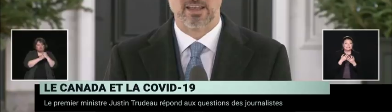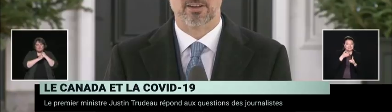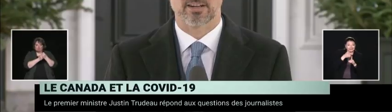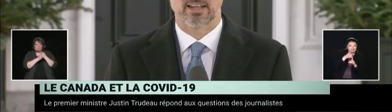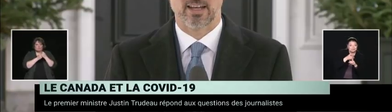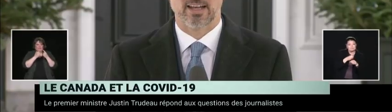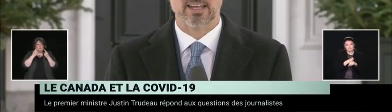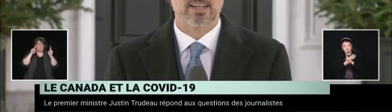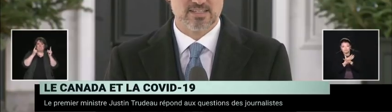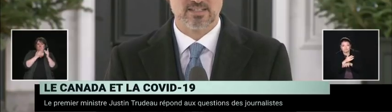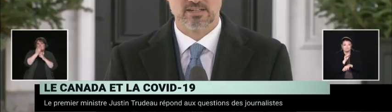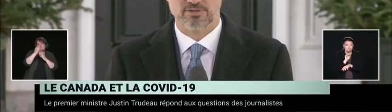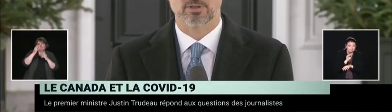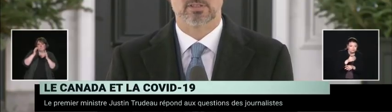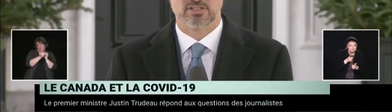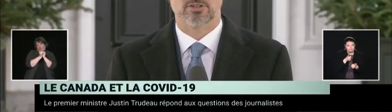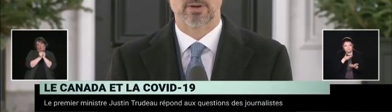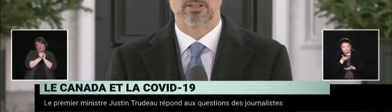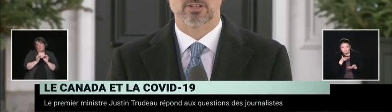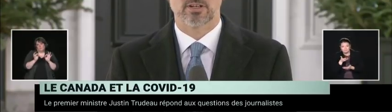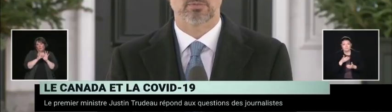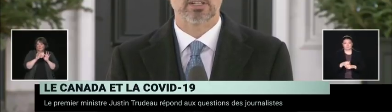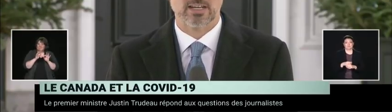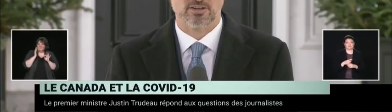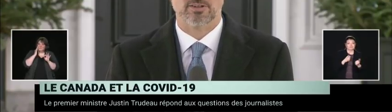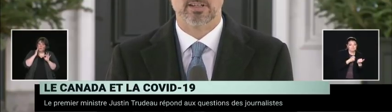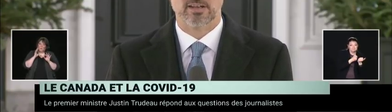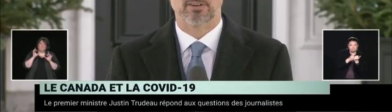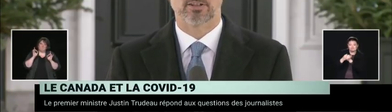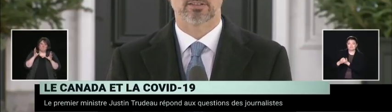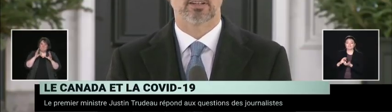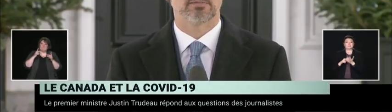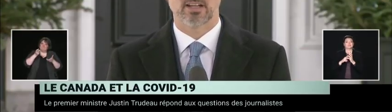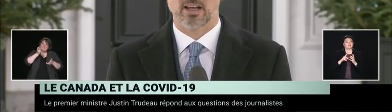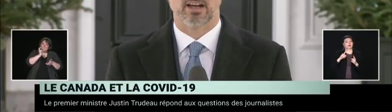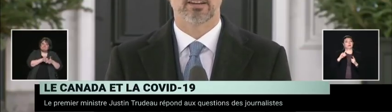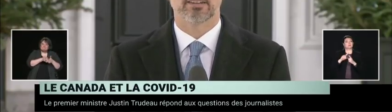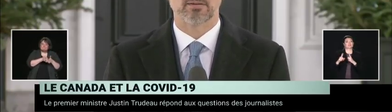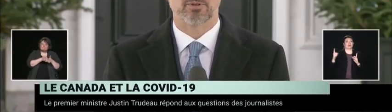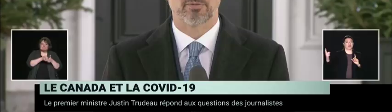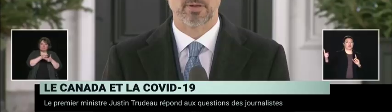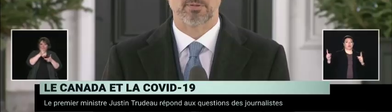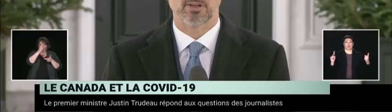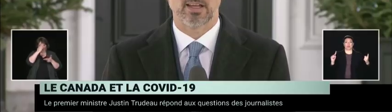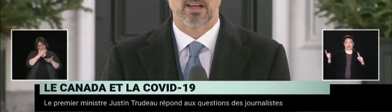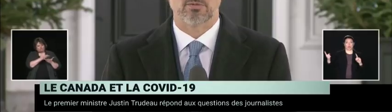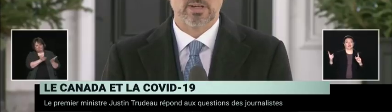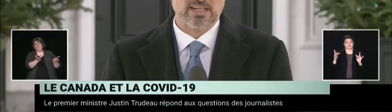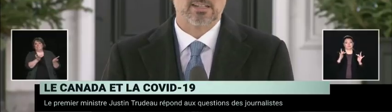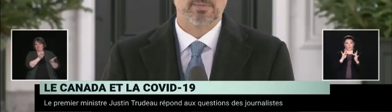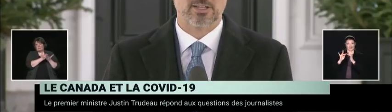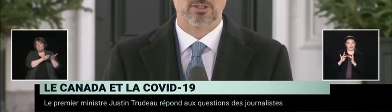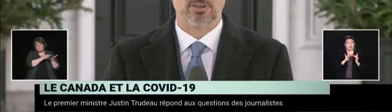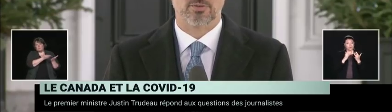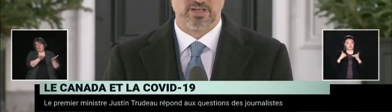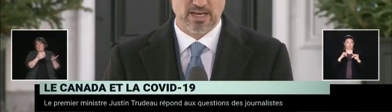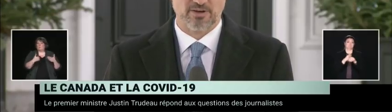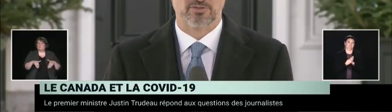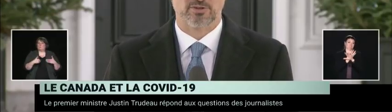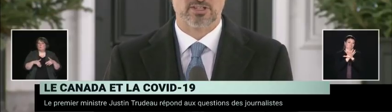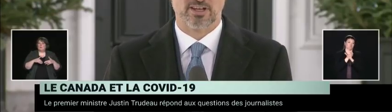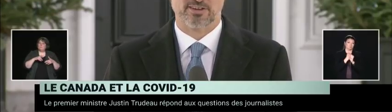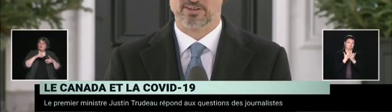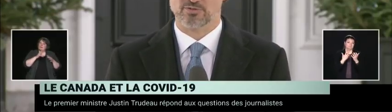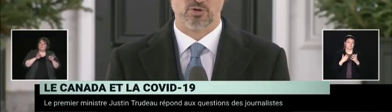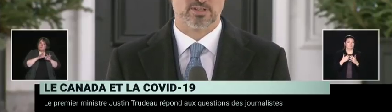this together. It is a difficult situation, particularly difficult on a number of people. We need to make sure that we're caring